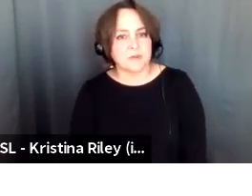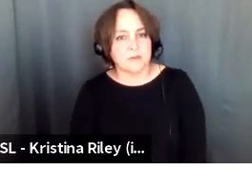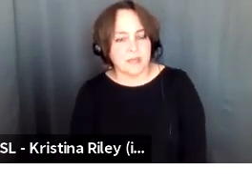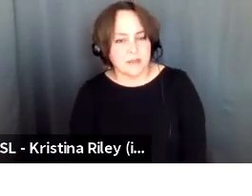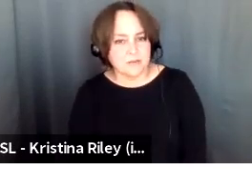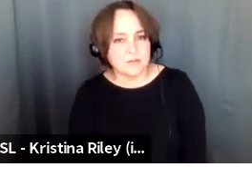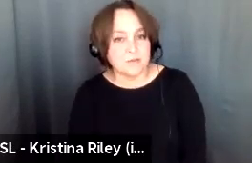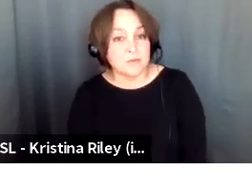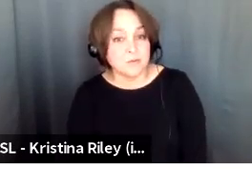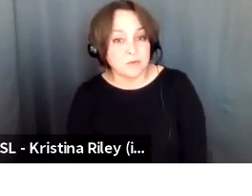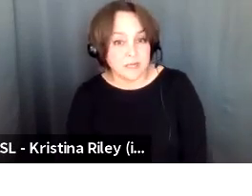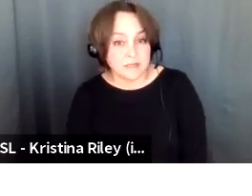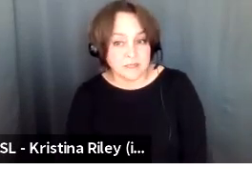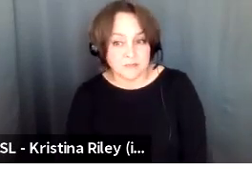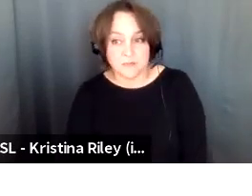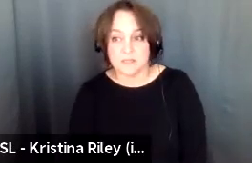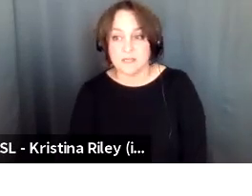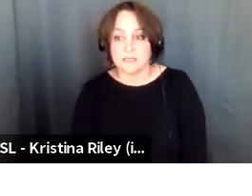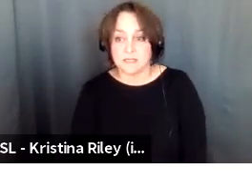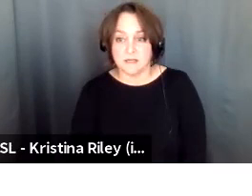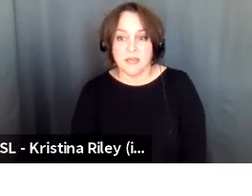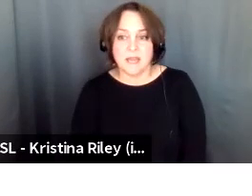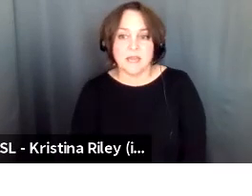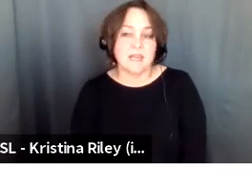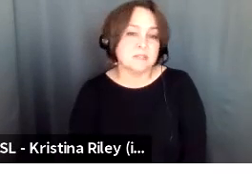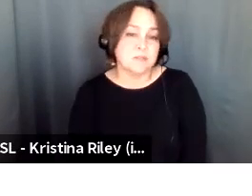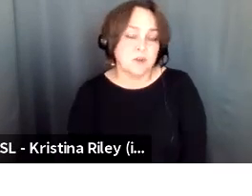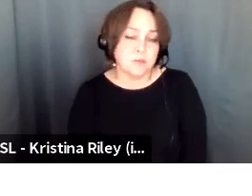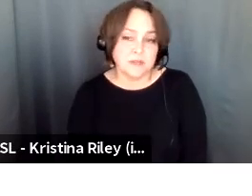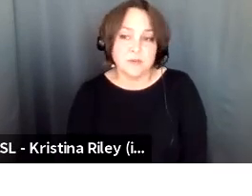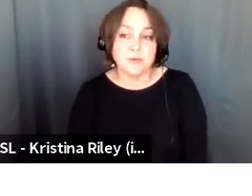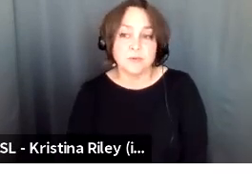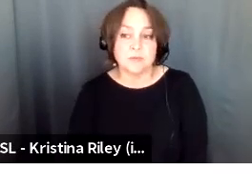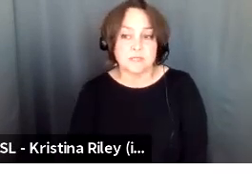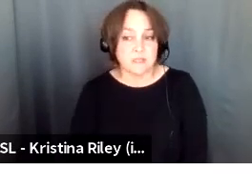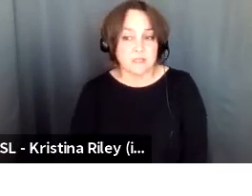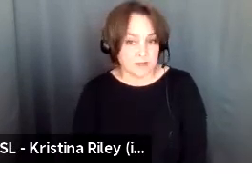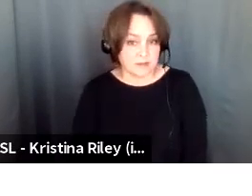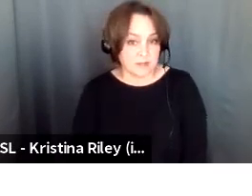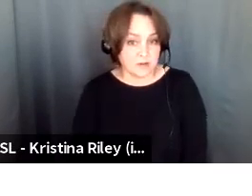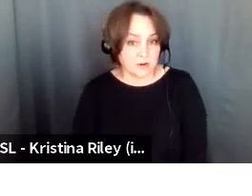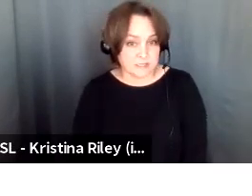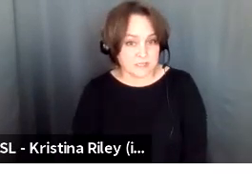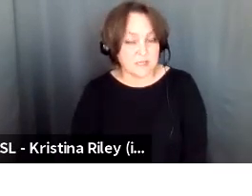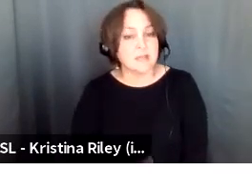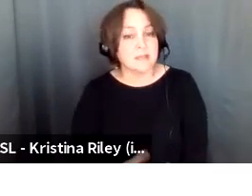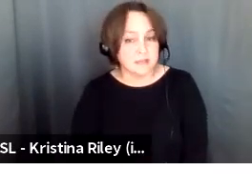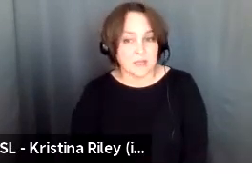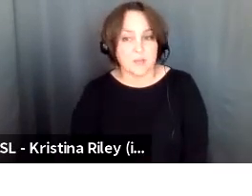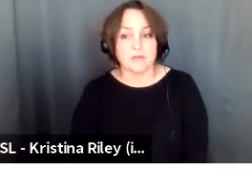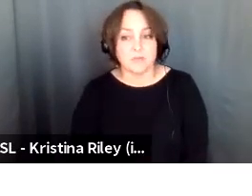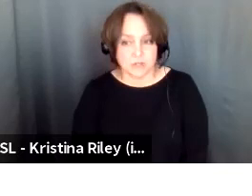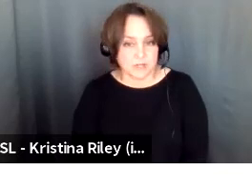This is where we gathered to create the DeafSpace idea, and Hansel Ballman, who was a hearing architect,